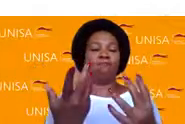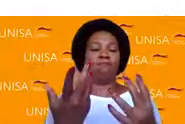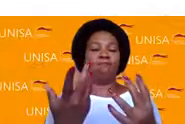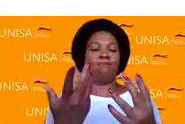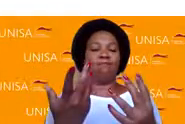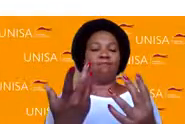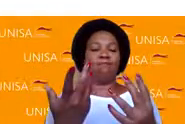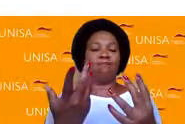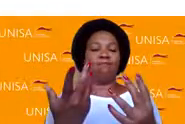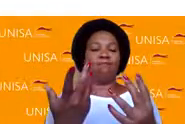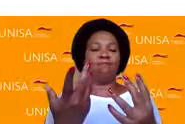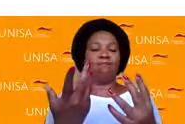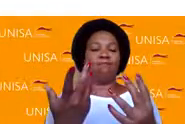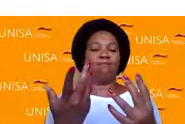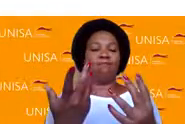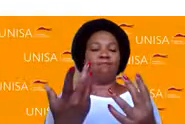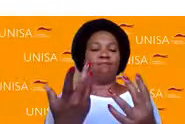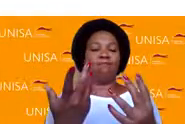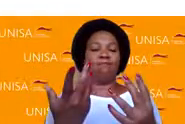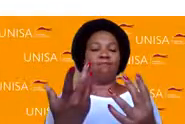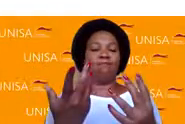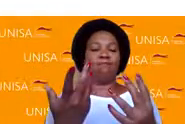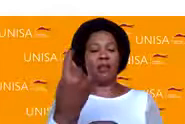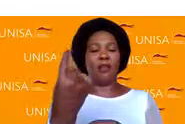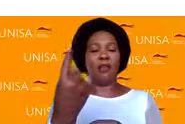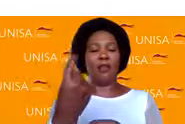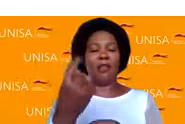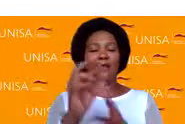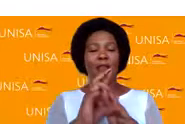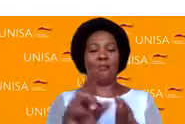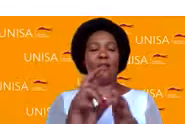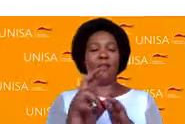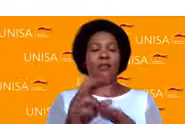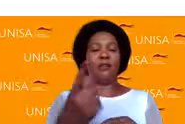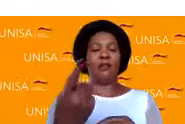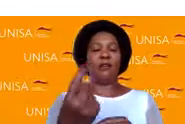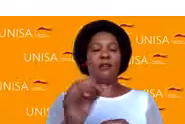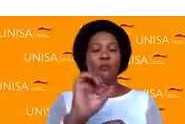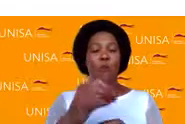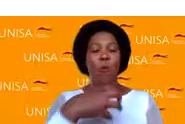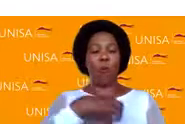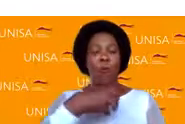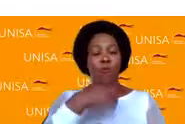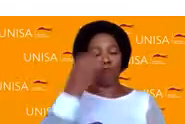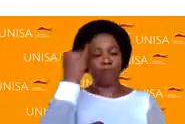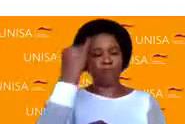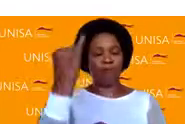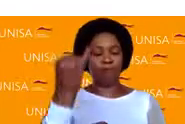forum, you have to first do a reply, your own opinion, and then